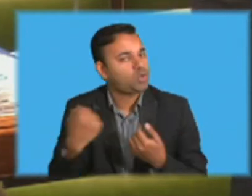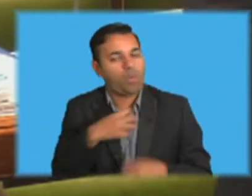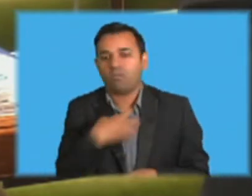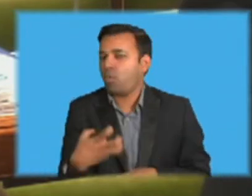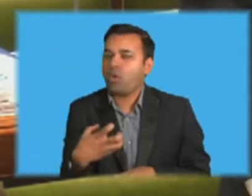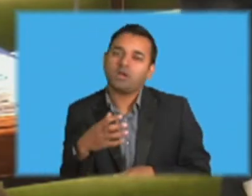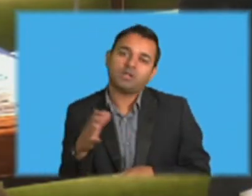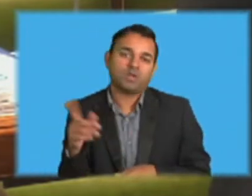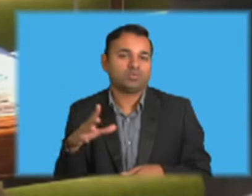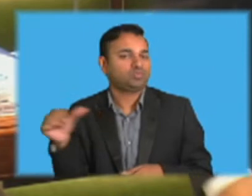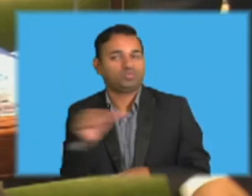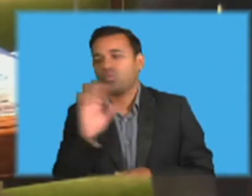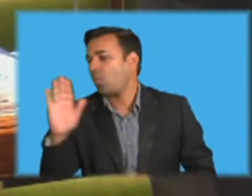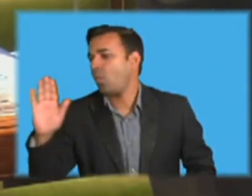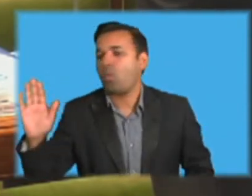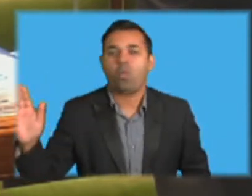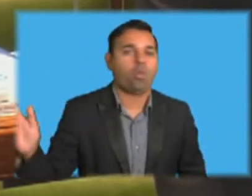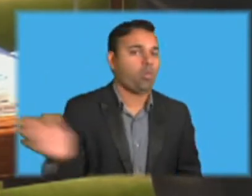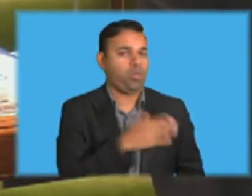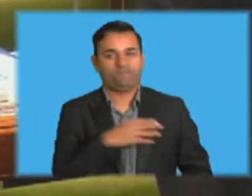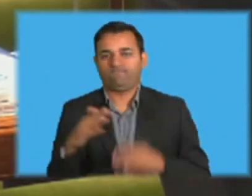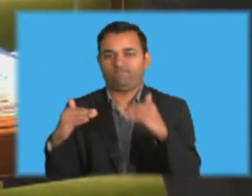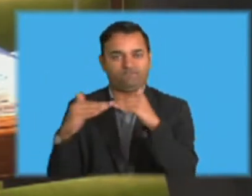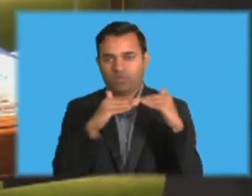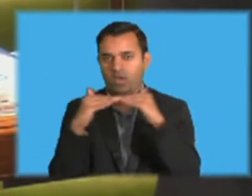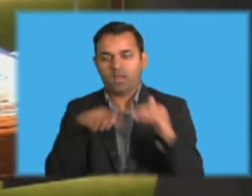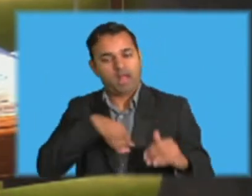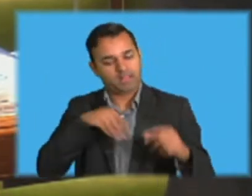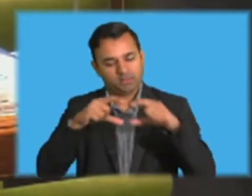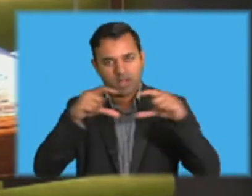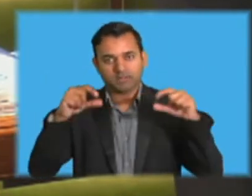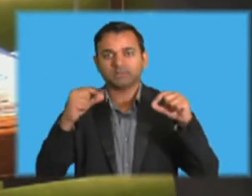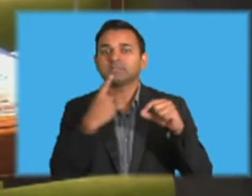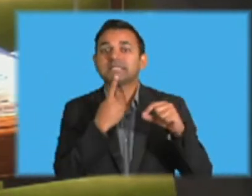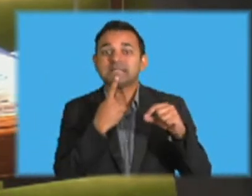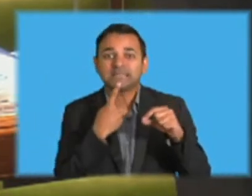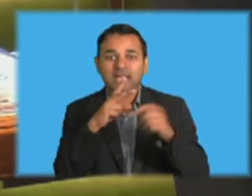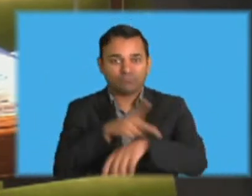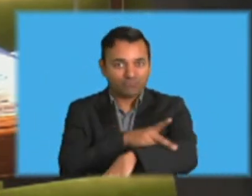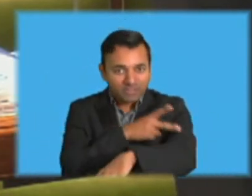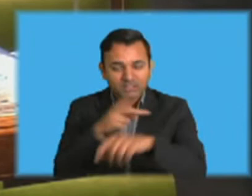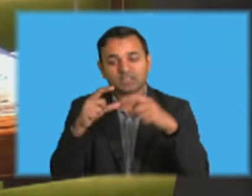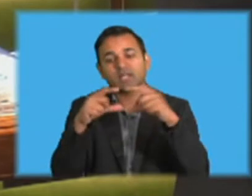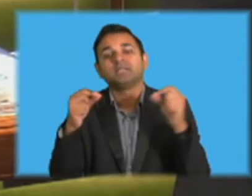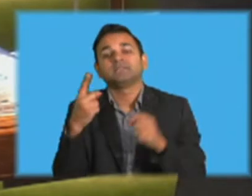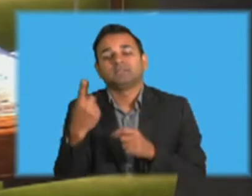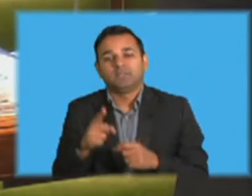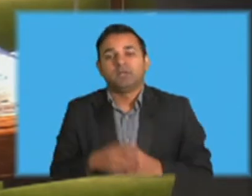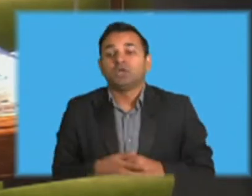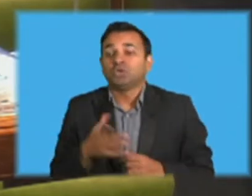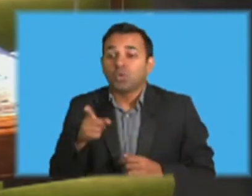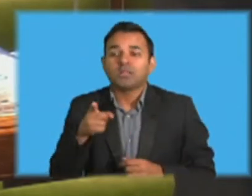fairly. Now, Madam Speaker, I also had the privilege of being invited to speak at the Fiji Bus Operators